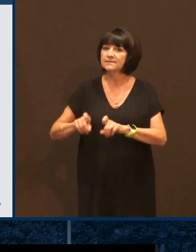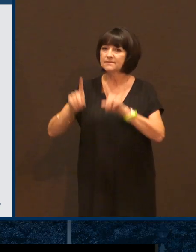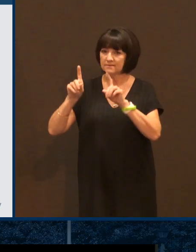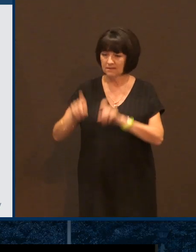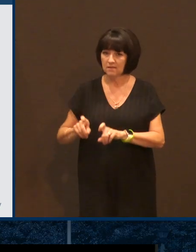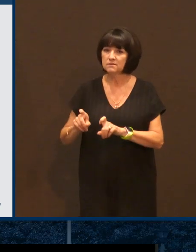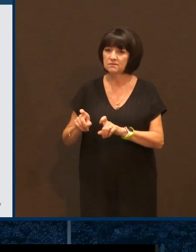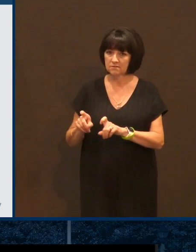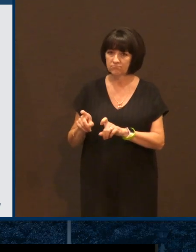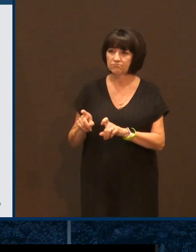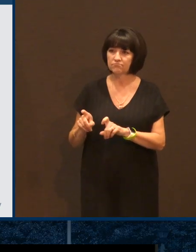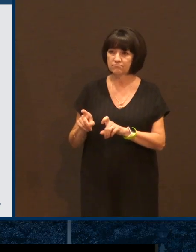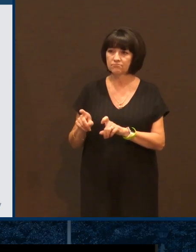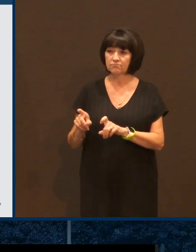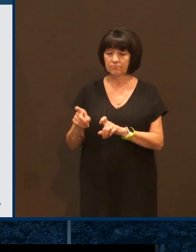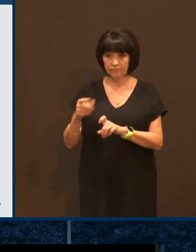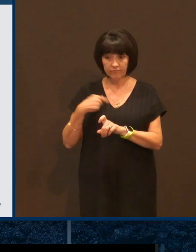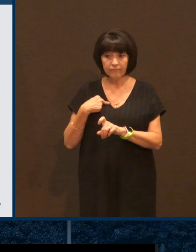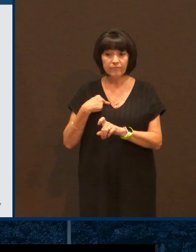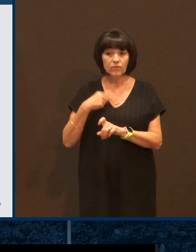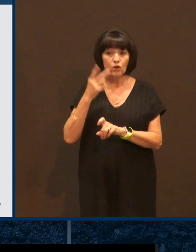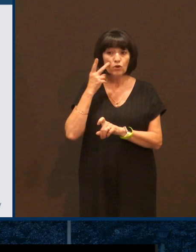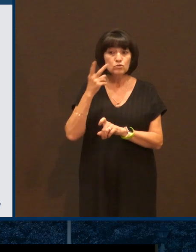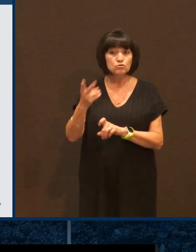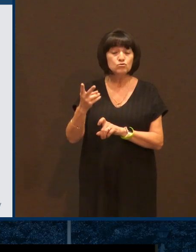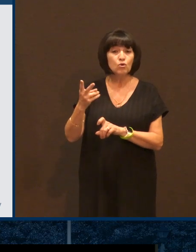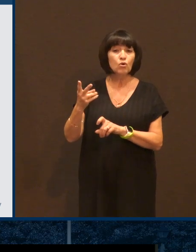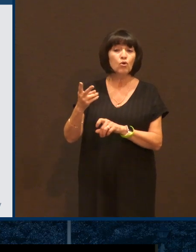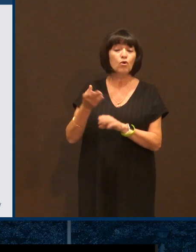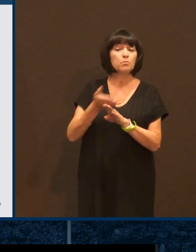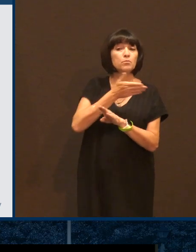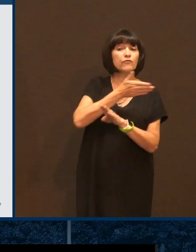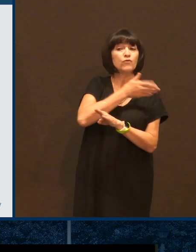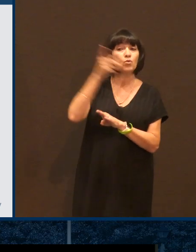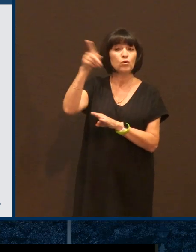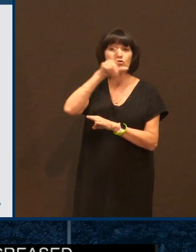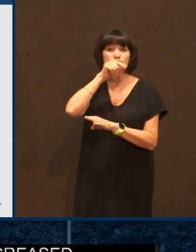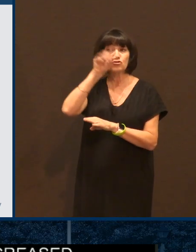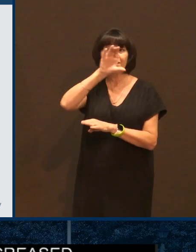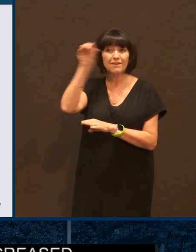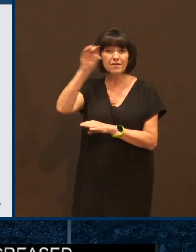outbreak among workers in the poultry industry,